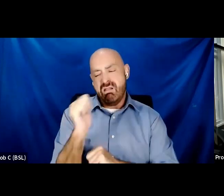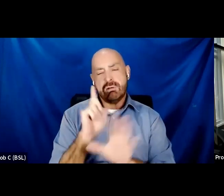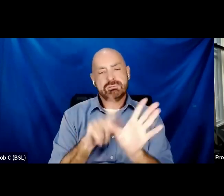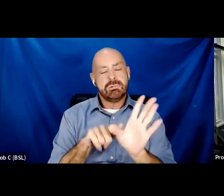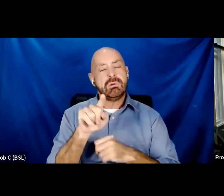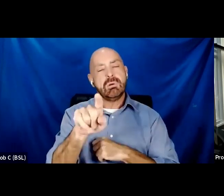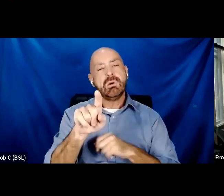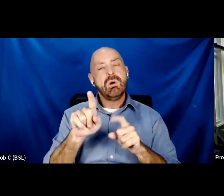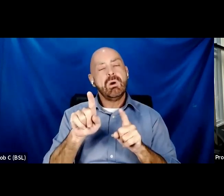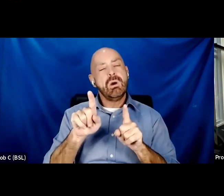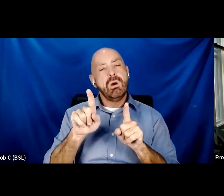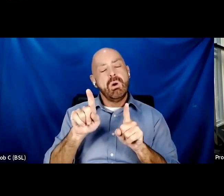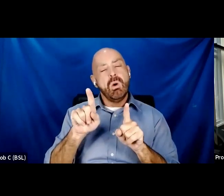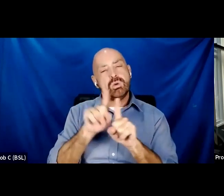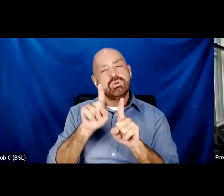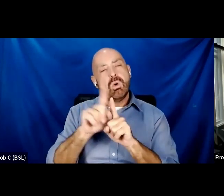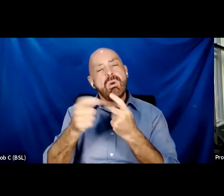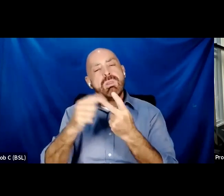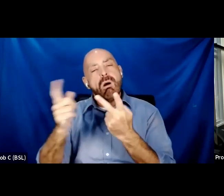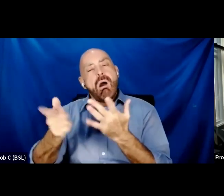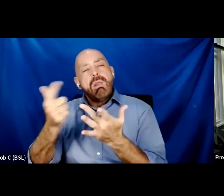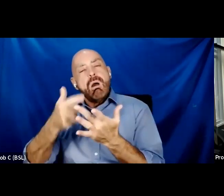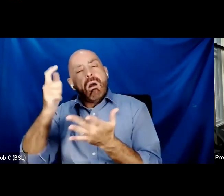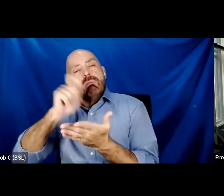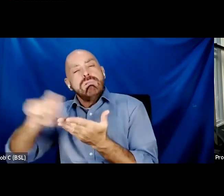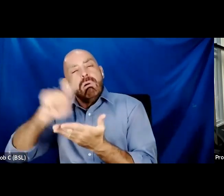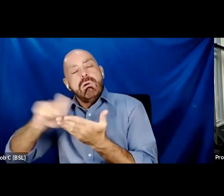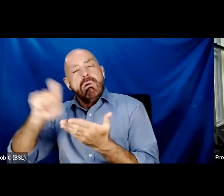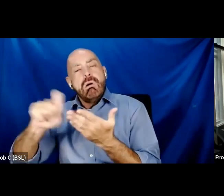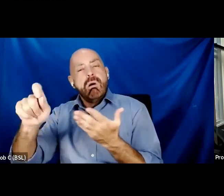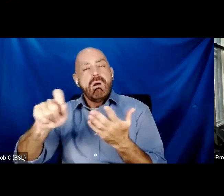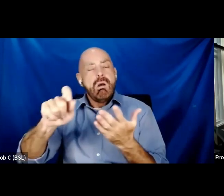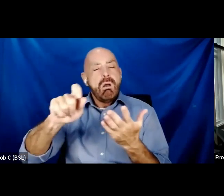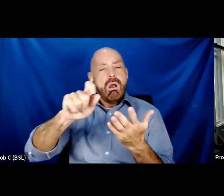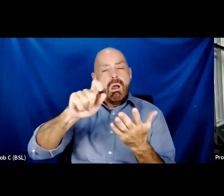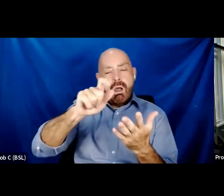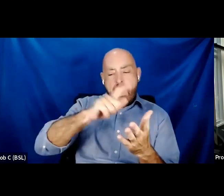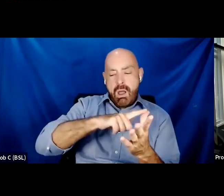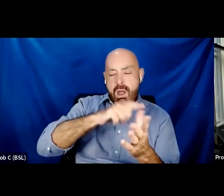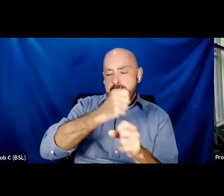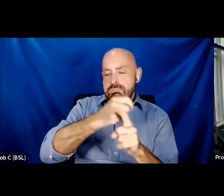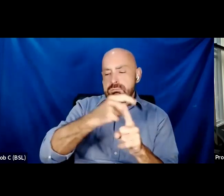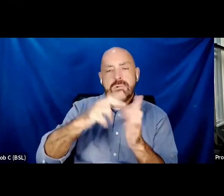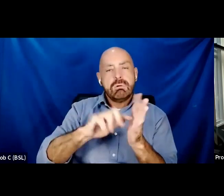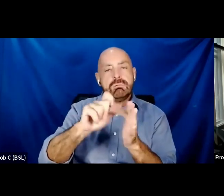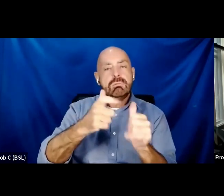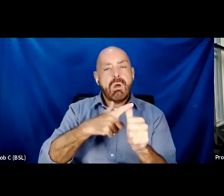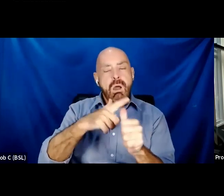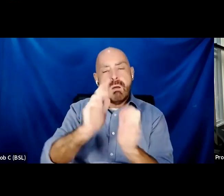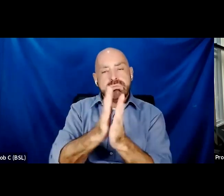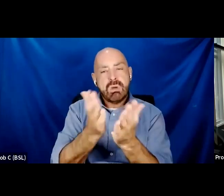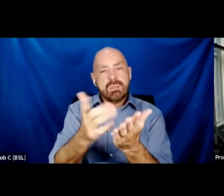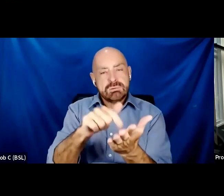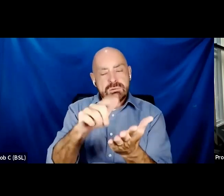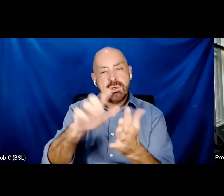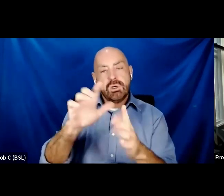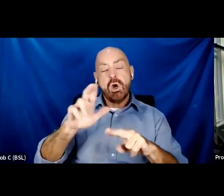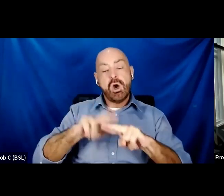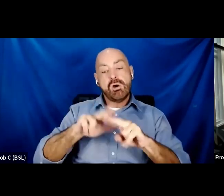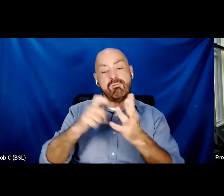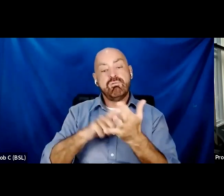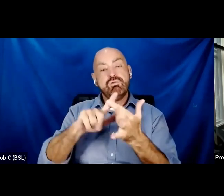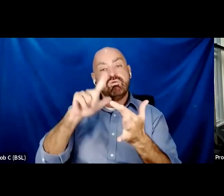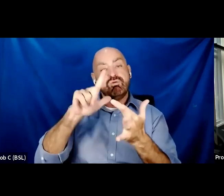Korjonen and Agenda Press, a book, Fintopia, What